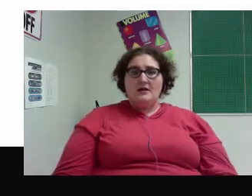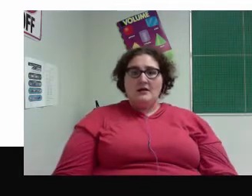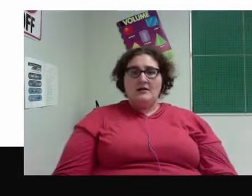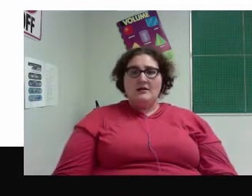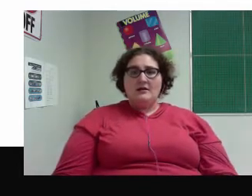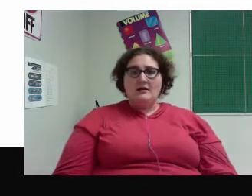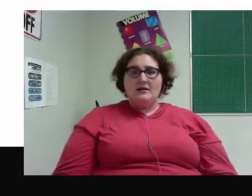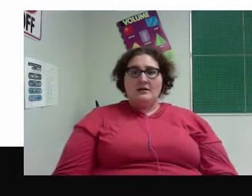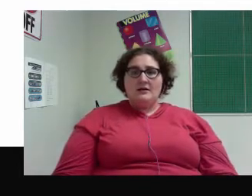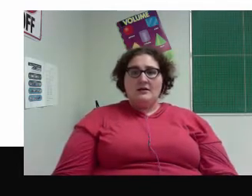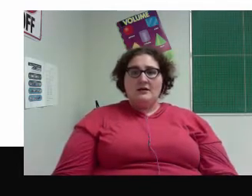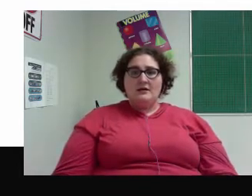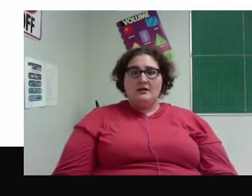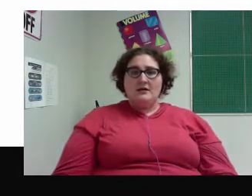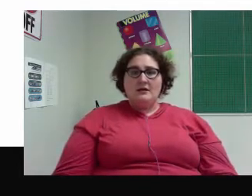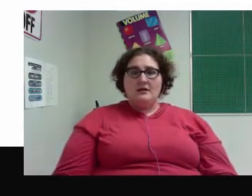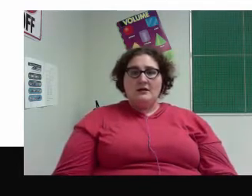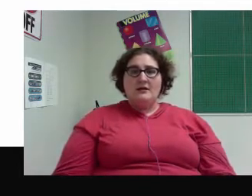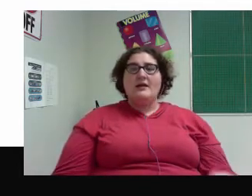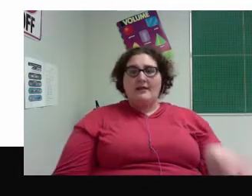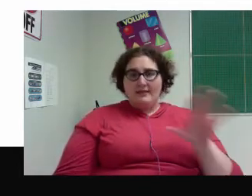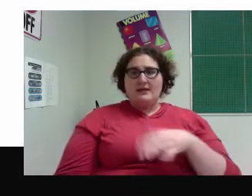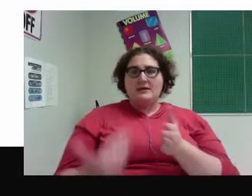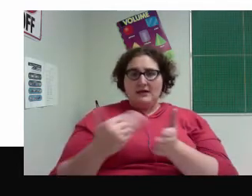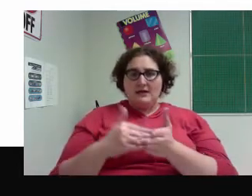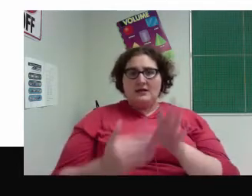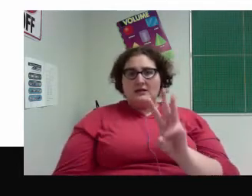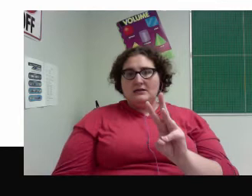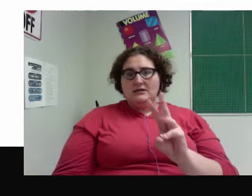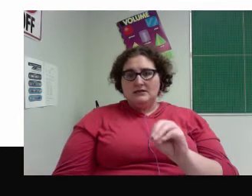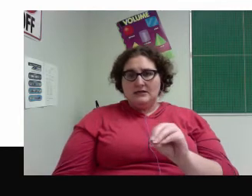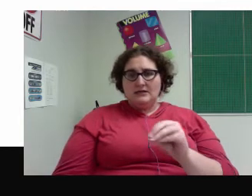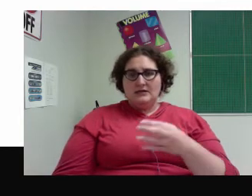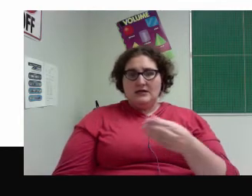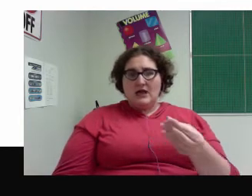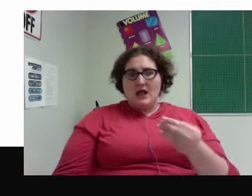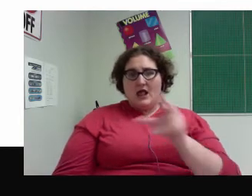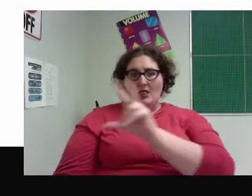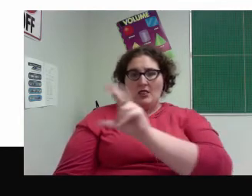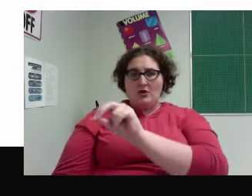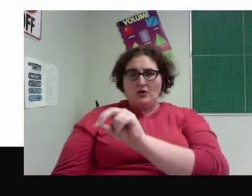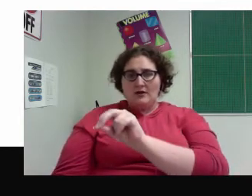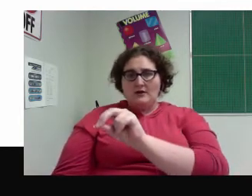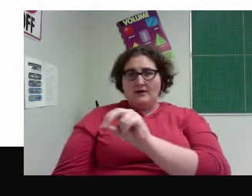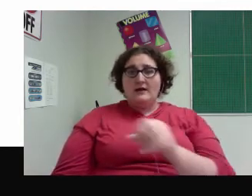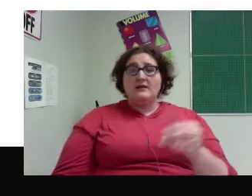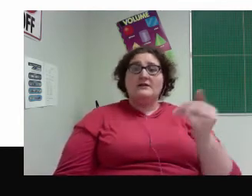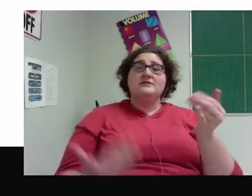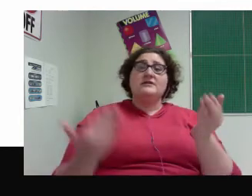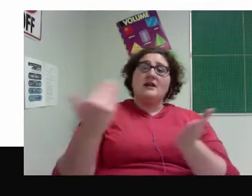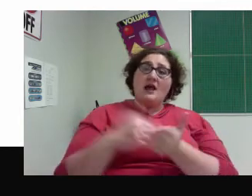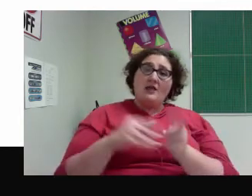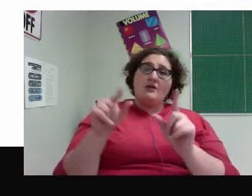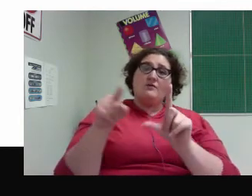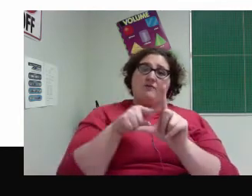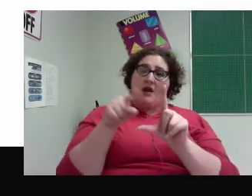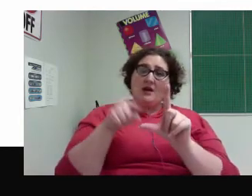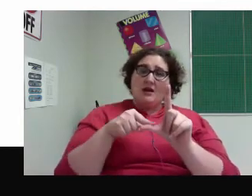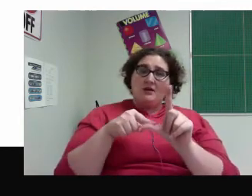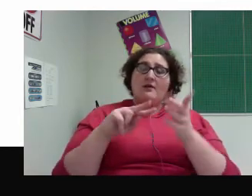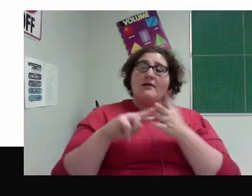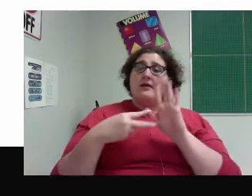and this again would be the 60 and 30, here's another right angle. These